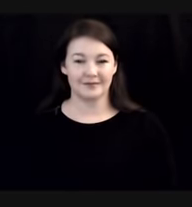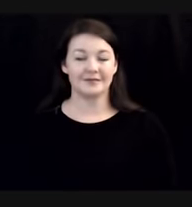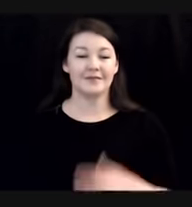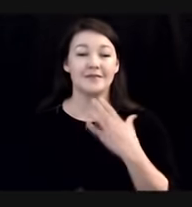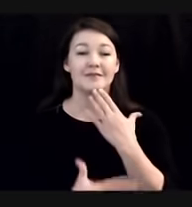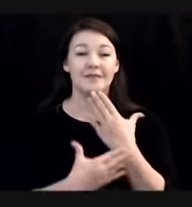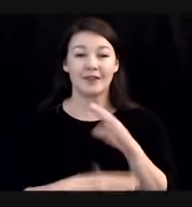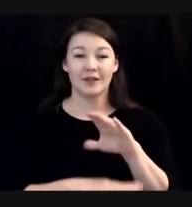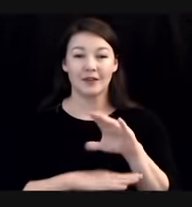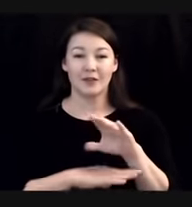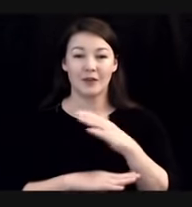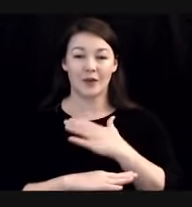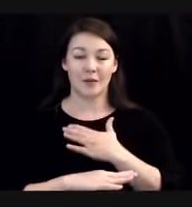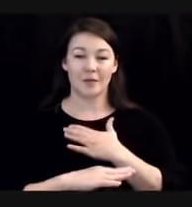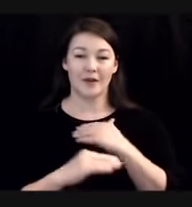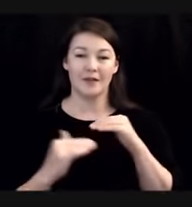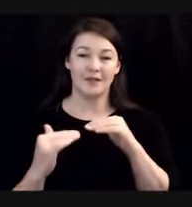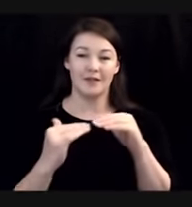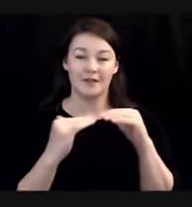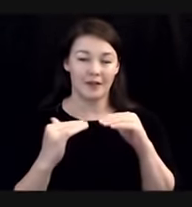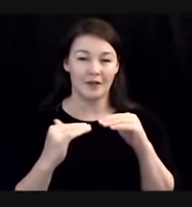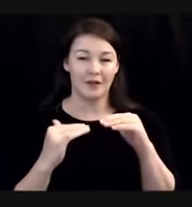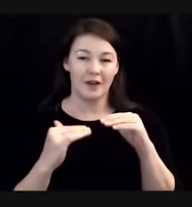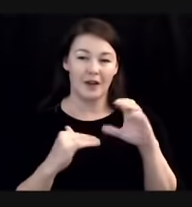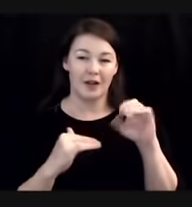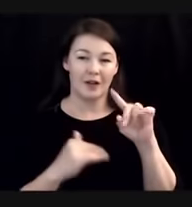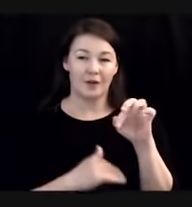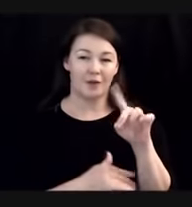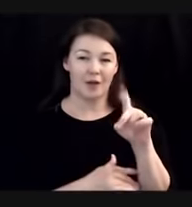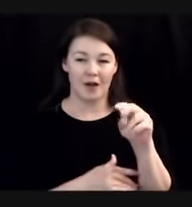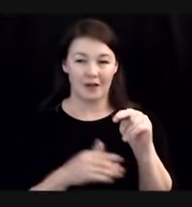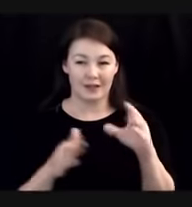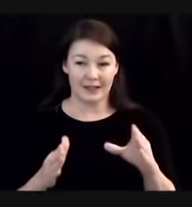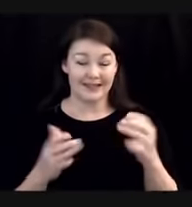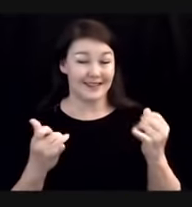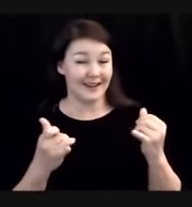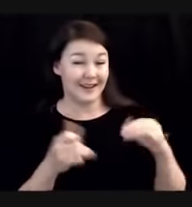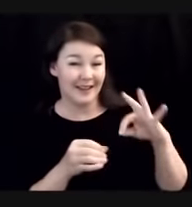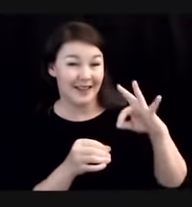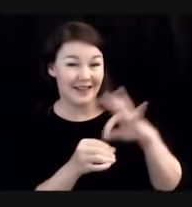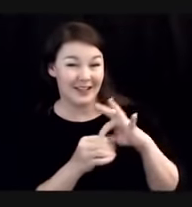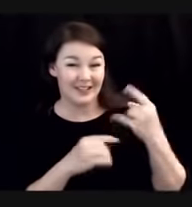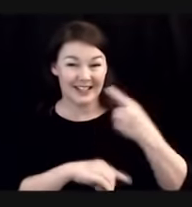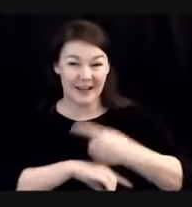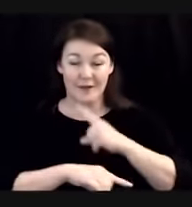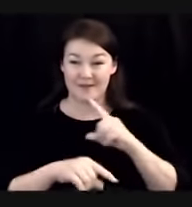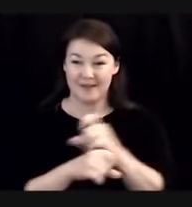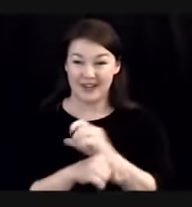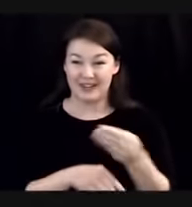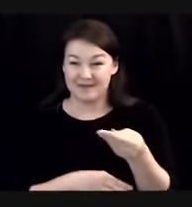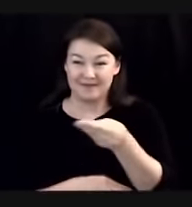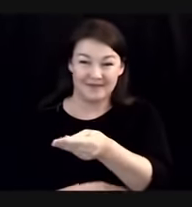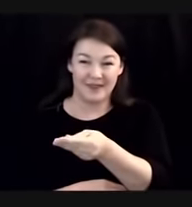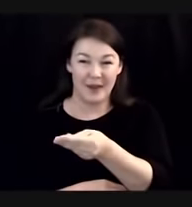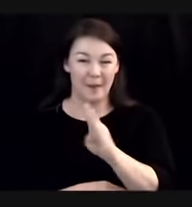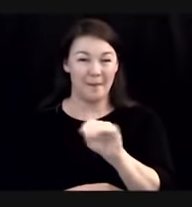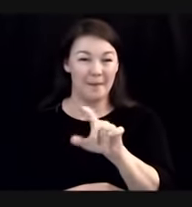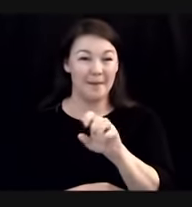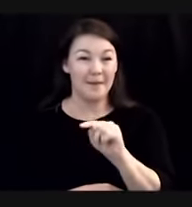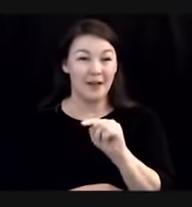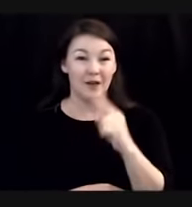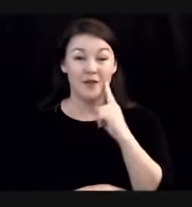Good afternoon, my fellow Coloradans. Today is Election Day. Please make sure to turn in your ballot at a local drop box or polling